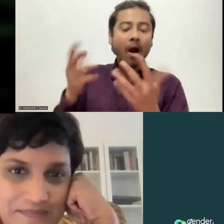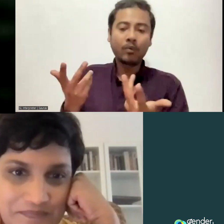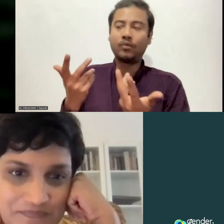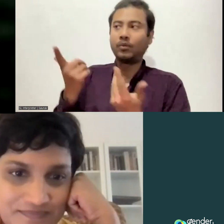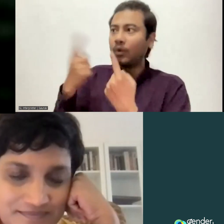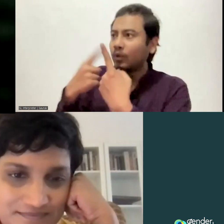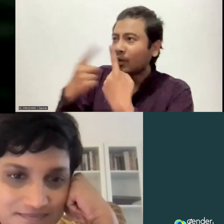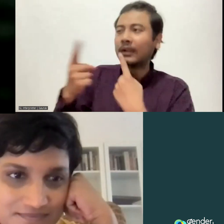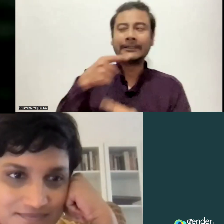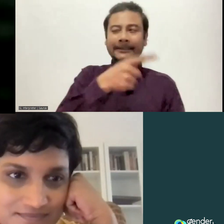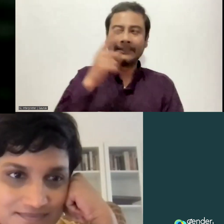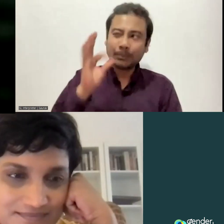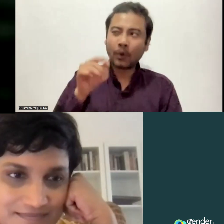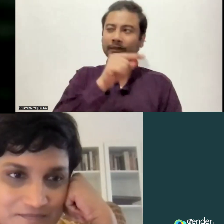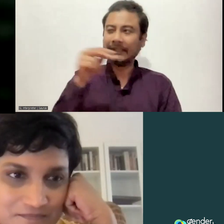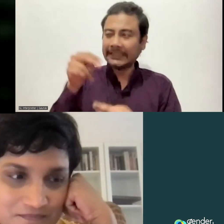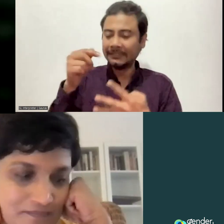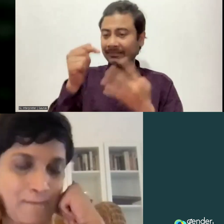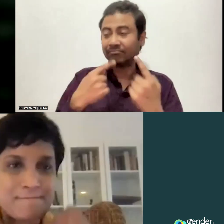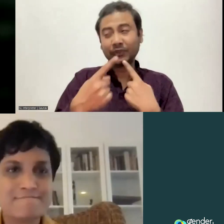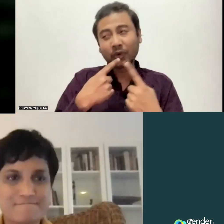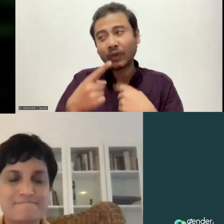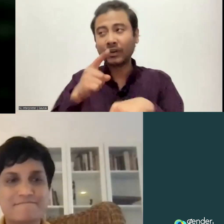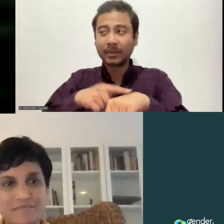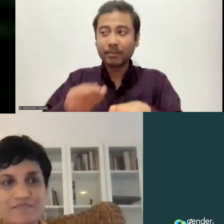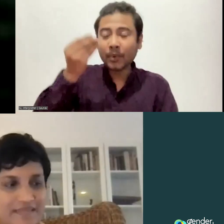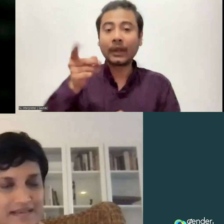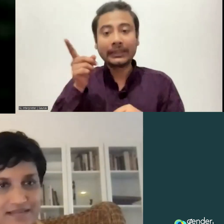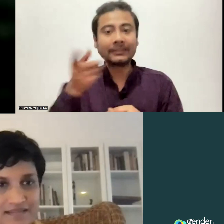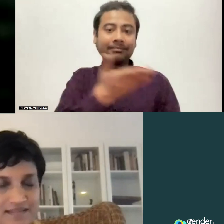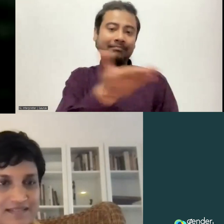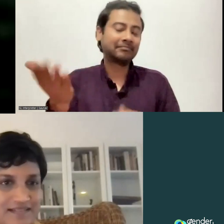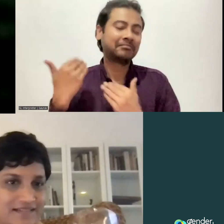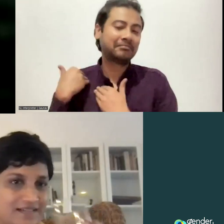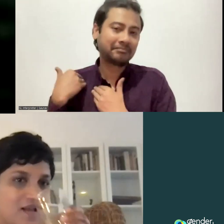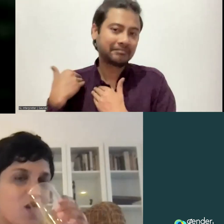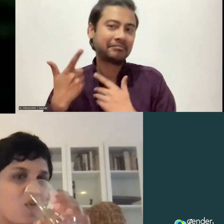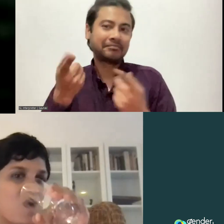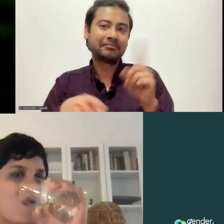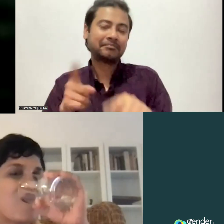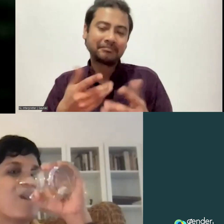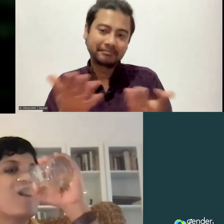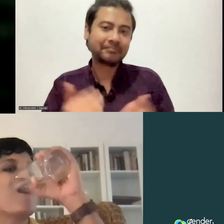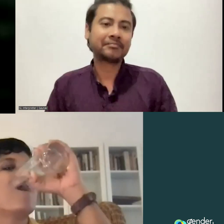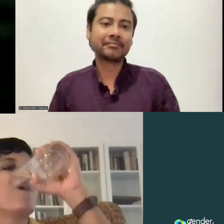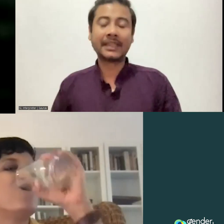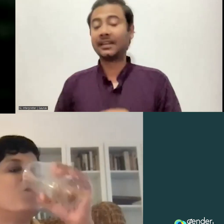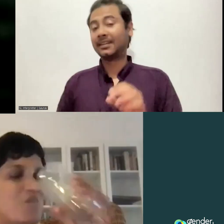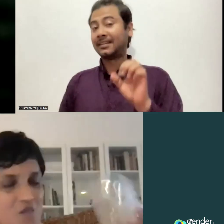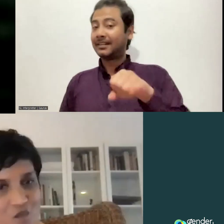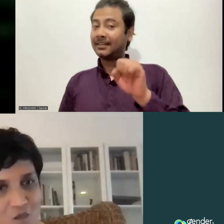along. No, these are dilemmas that we all sit with, and hopefully one conversation we'll have at some point